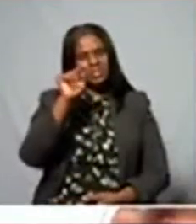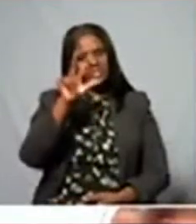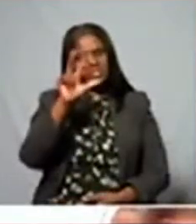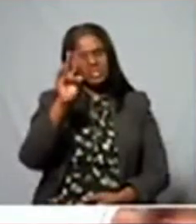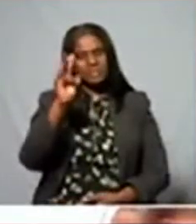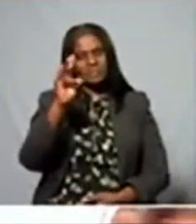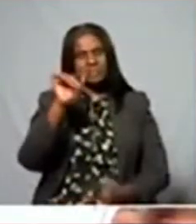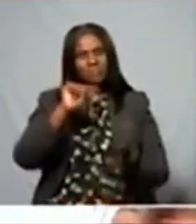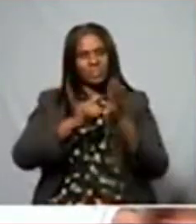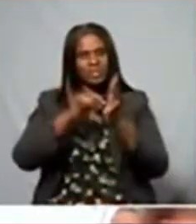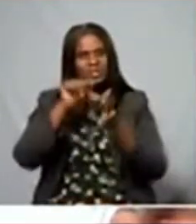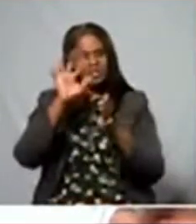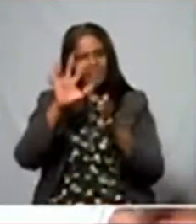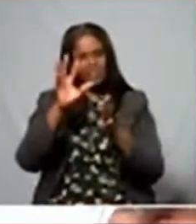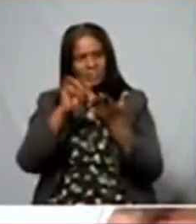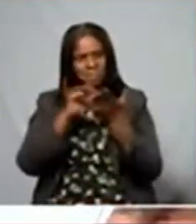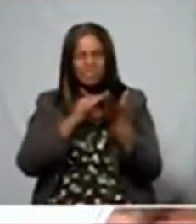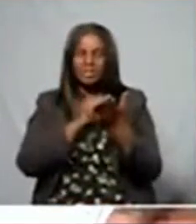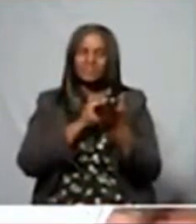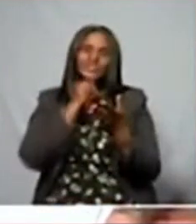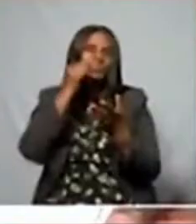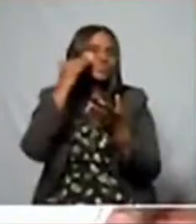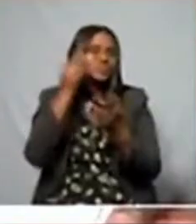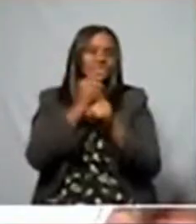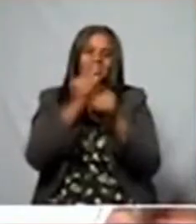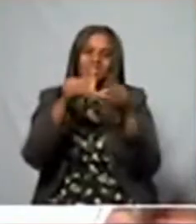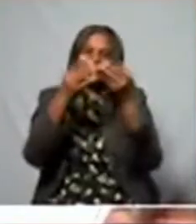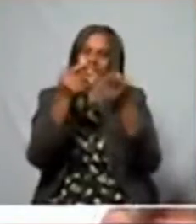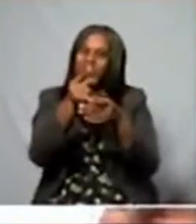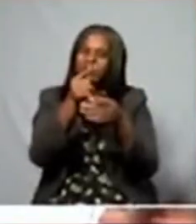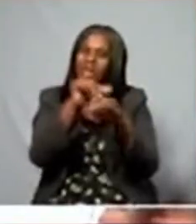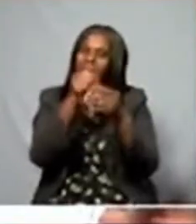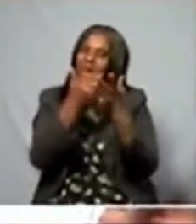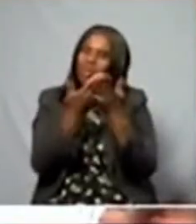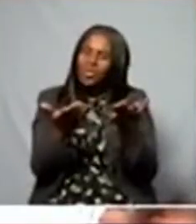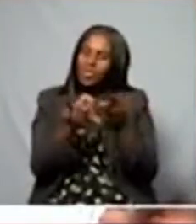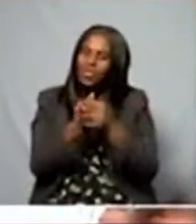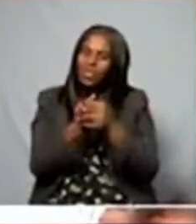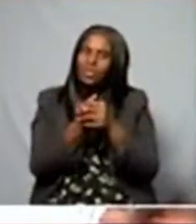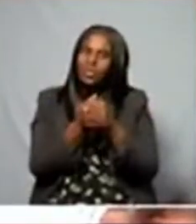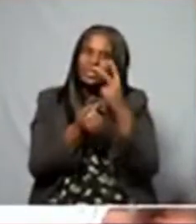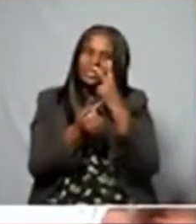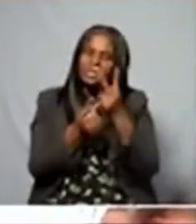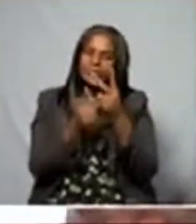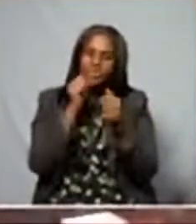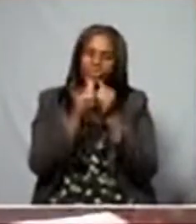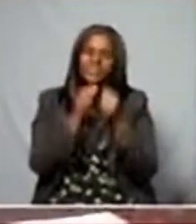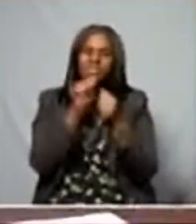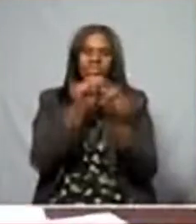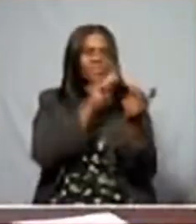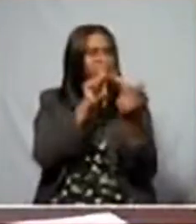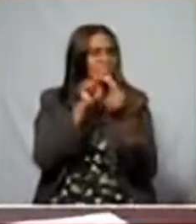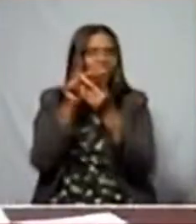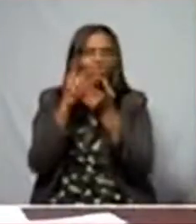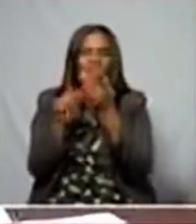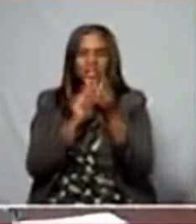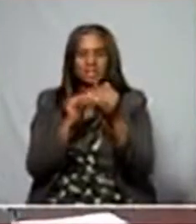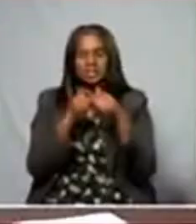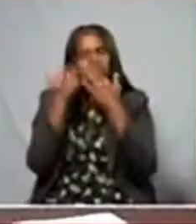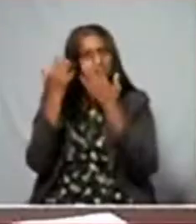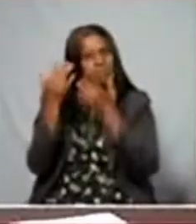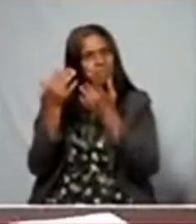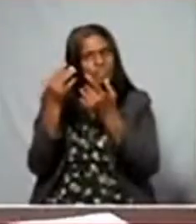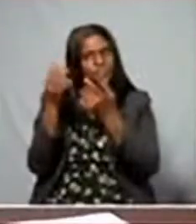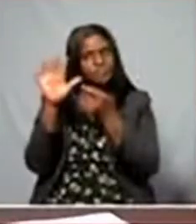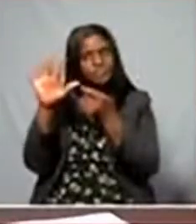know what it is. We're just giving you a bit of, you see, because it's not tallying. What we expected, your total release was